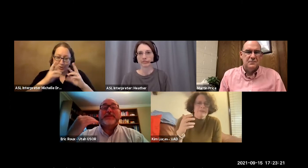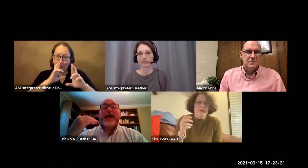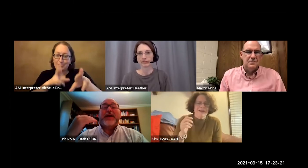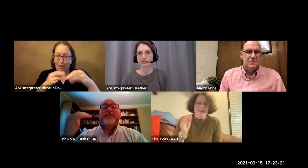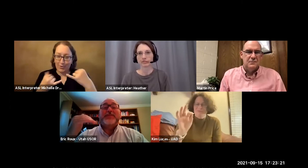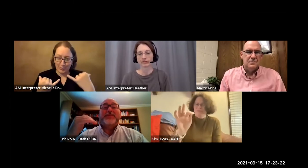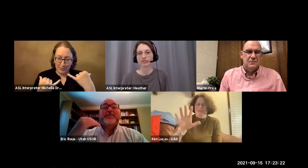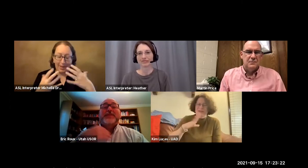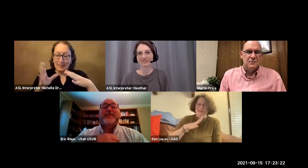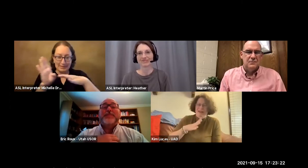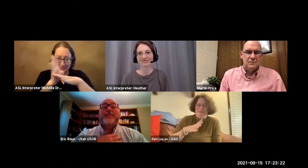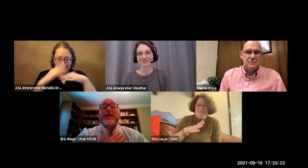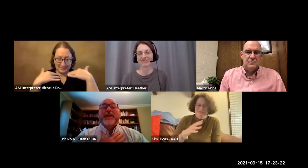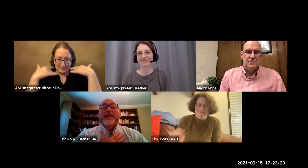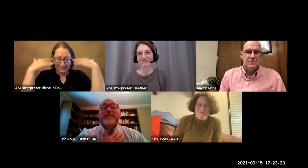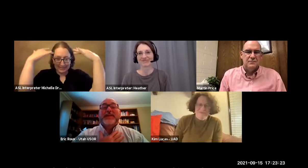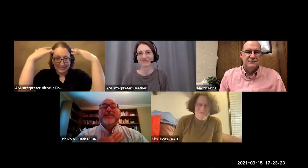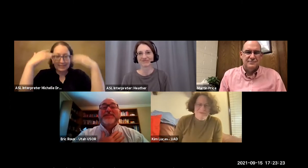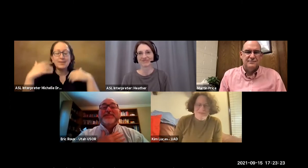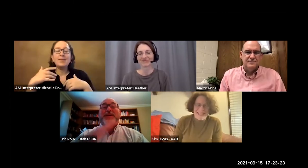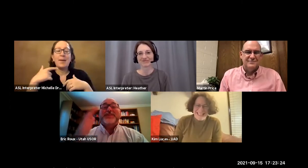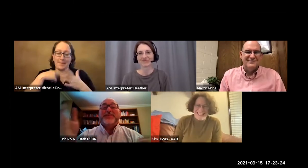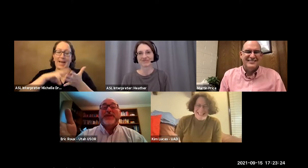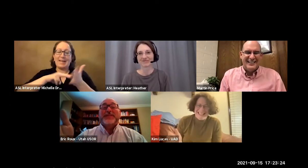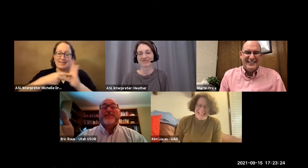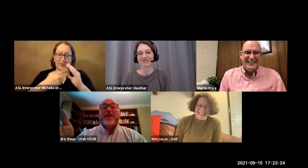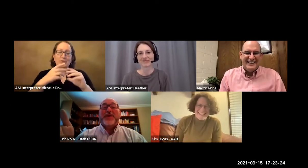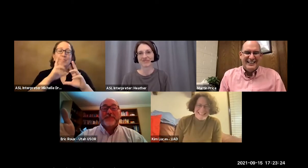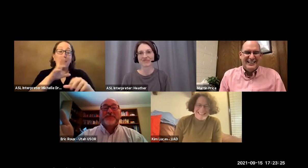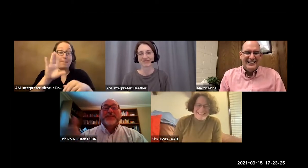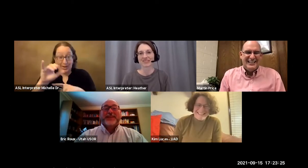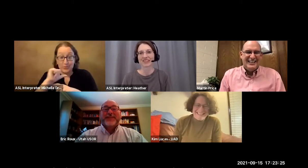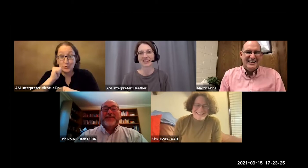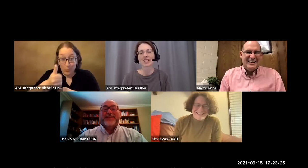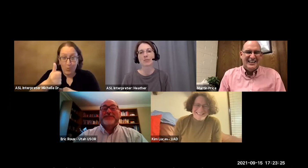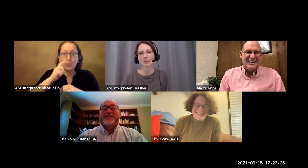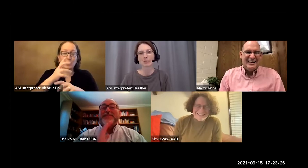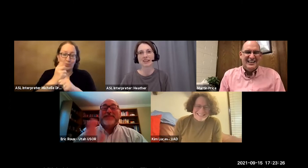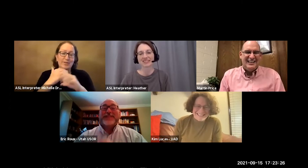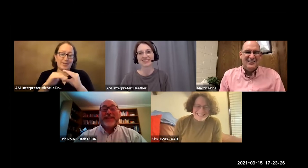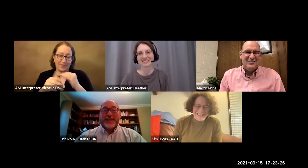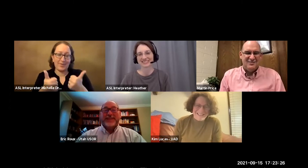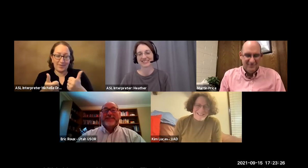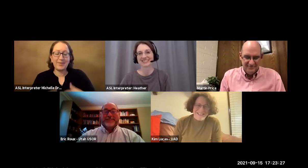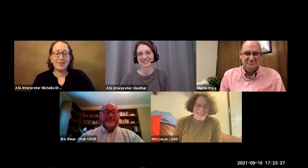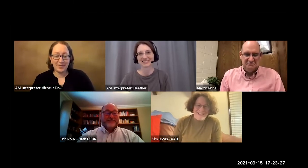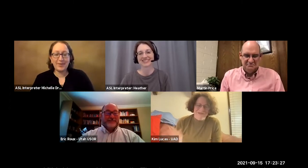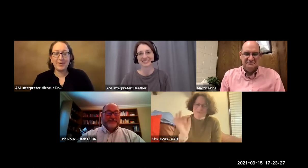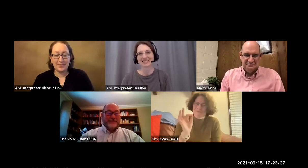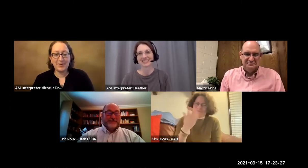it is absolutely my intent to respond to you by tomorrow. Not a problem Sorry at for the all. delay.